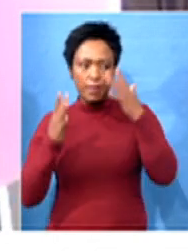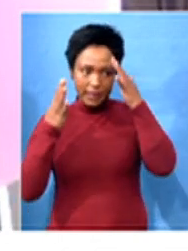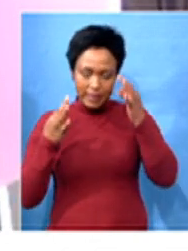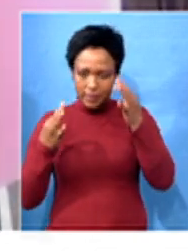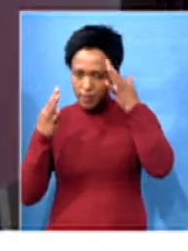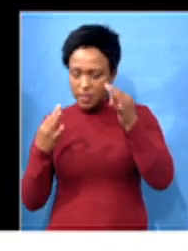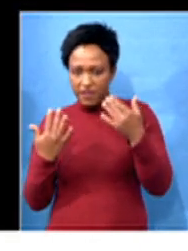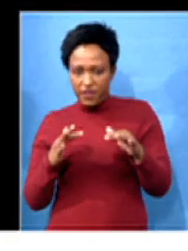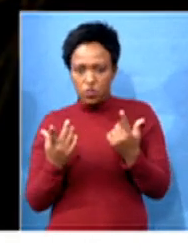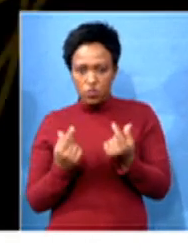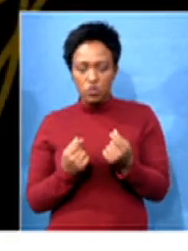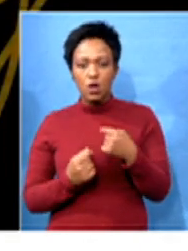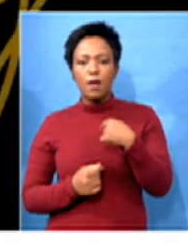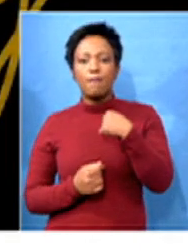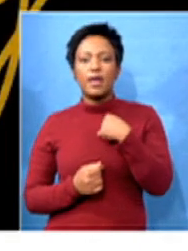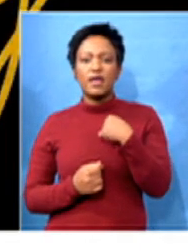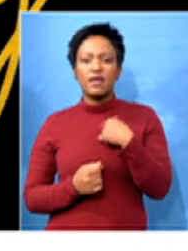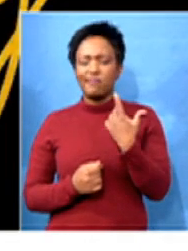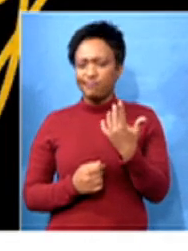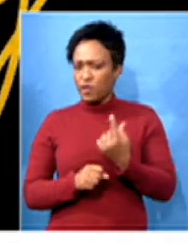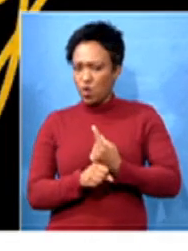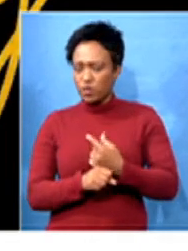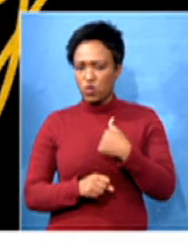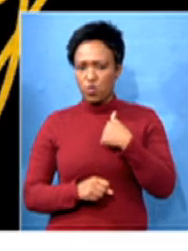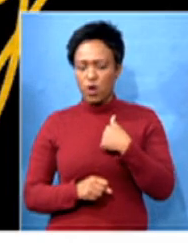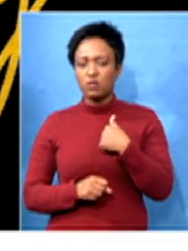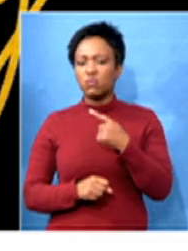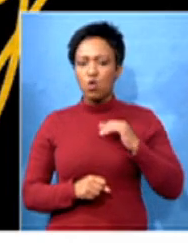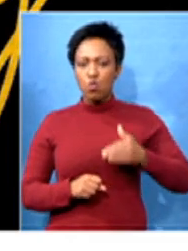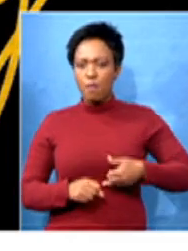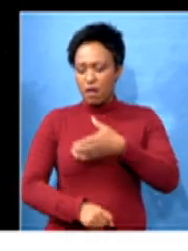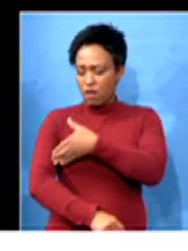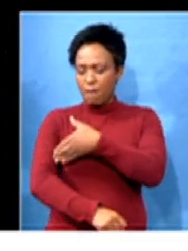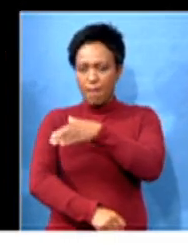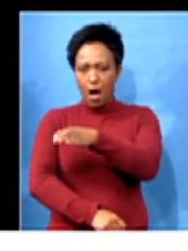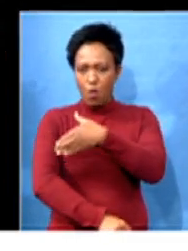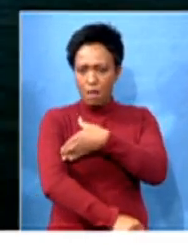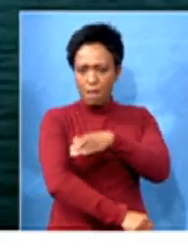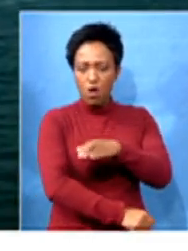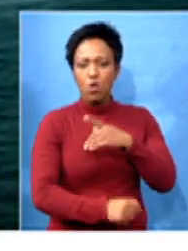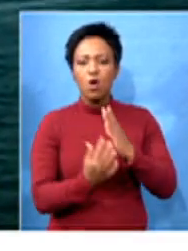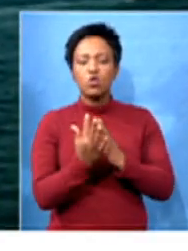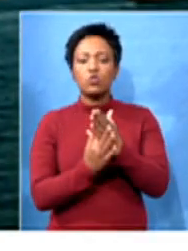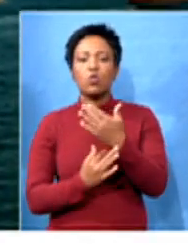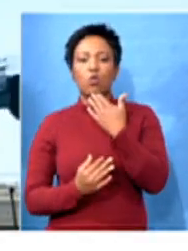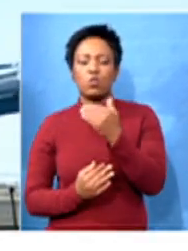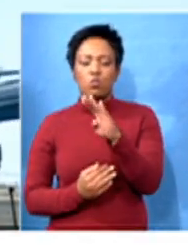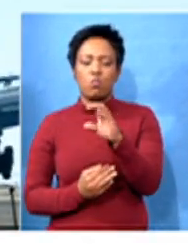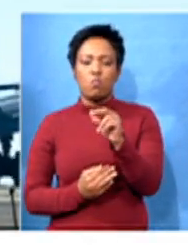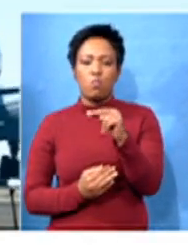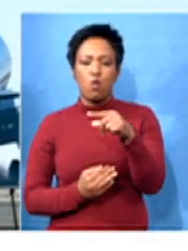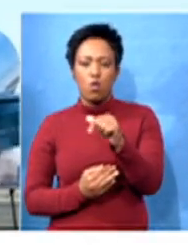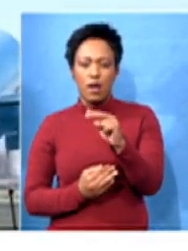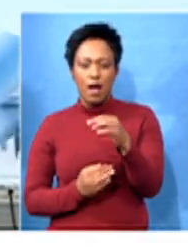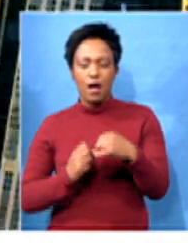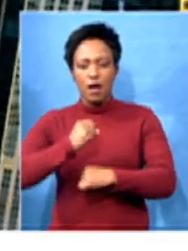And I have always been about women empowerment, you know, through the Bonang Matheba Foundation. It's